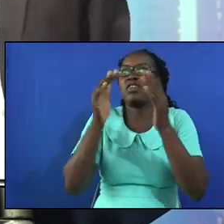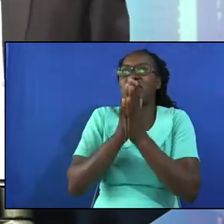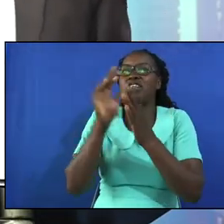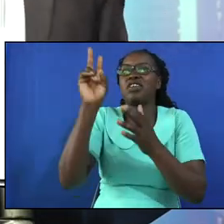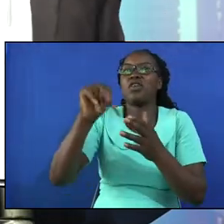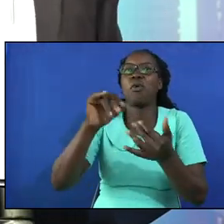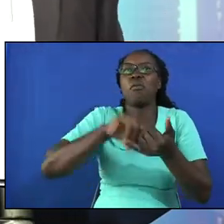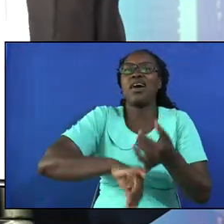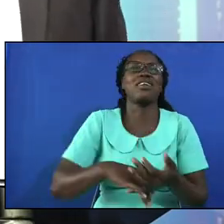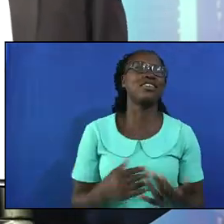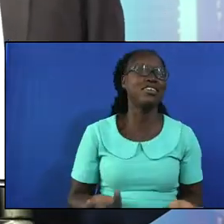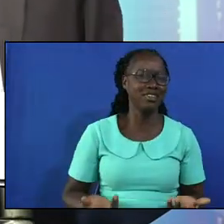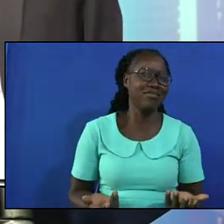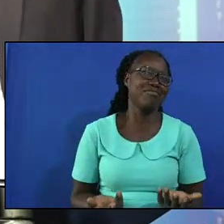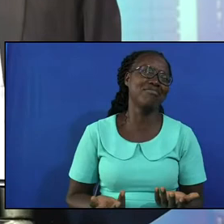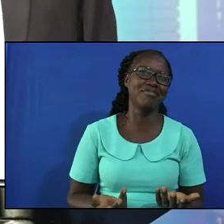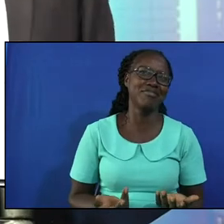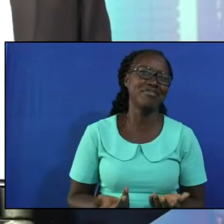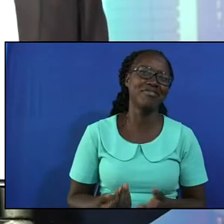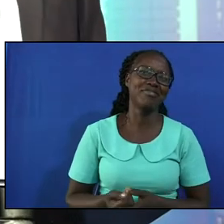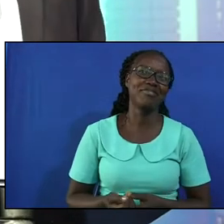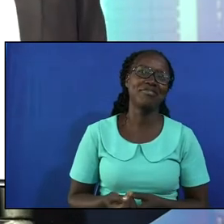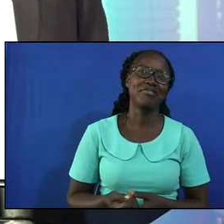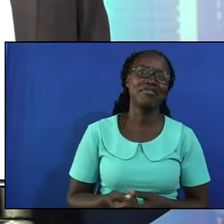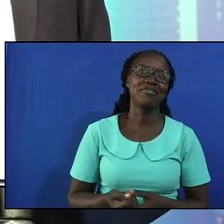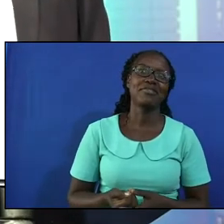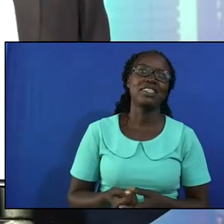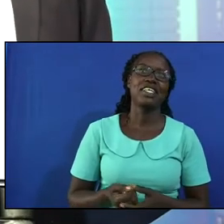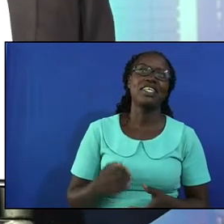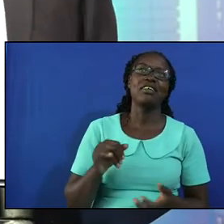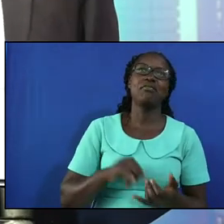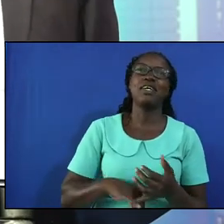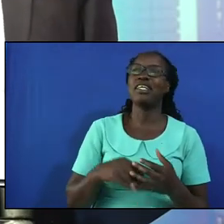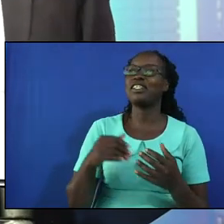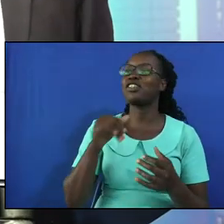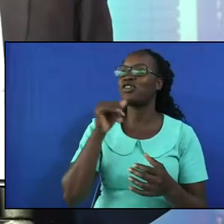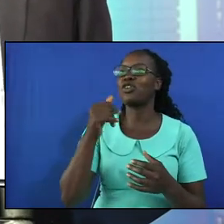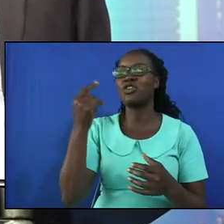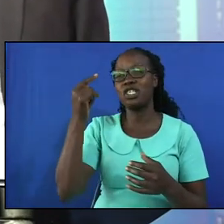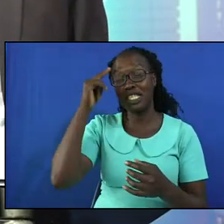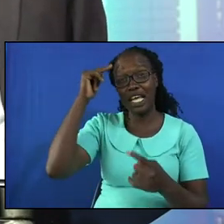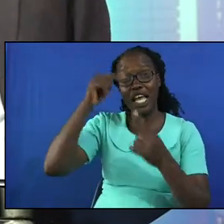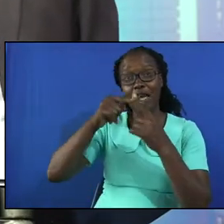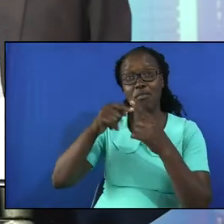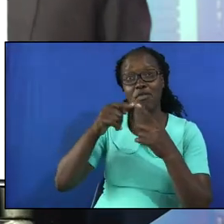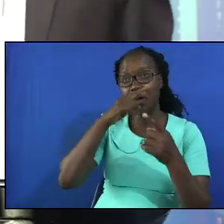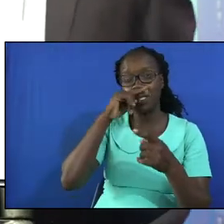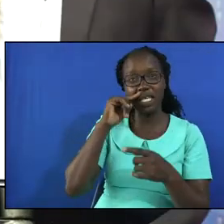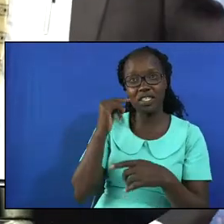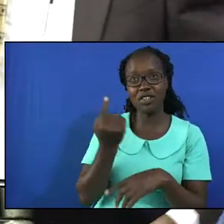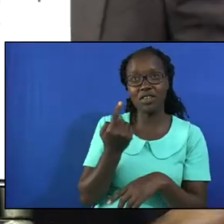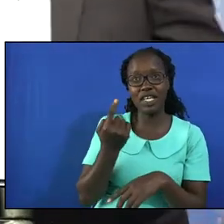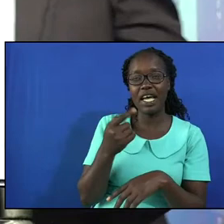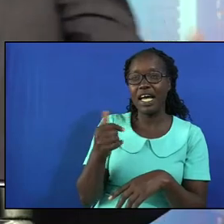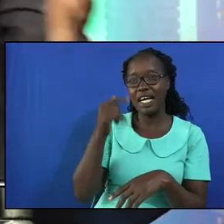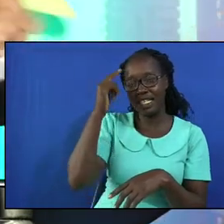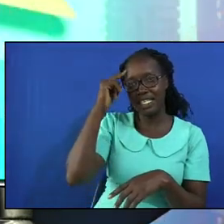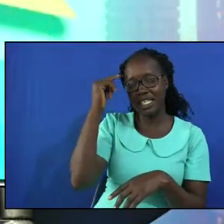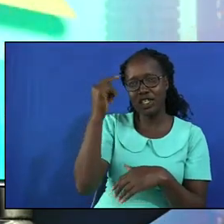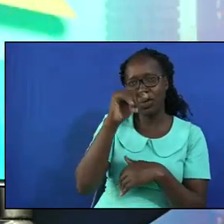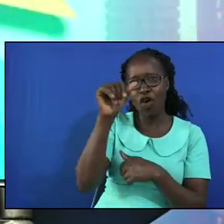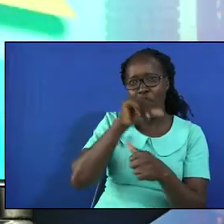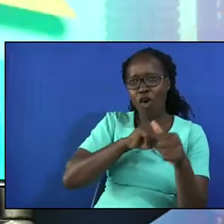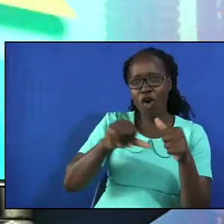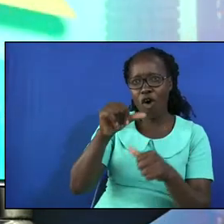no marriage? By the way, marriage is not made of sex. Are we together? Some people think that marriage is